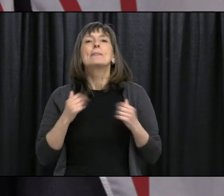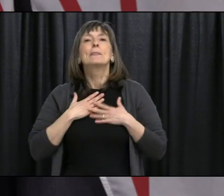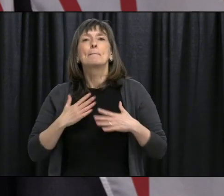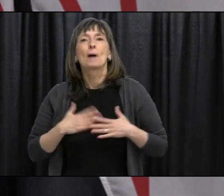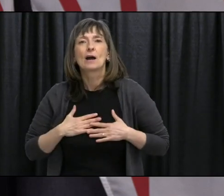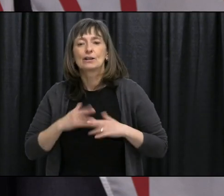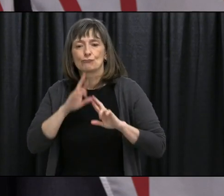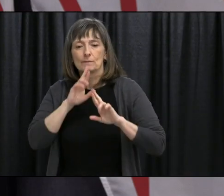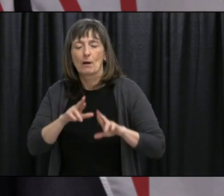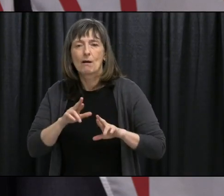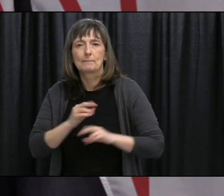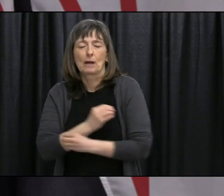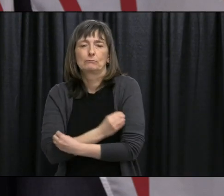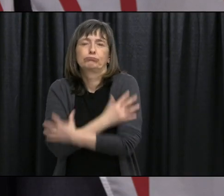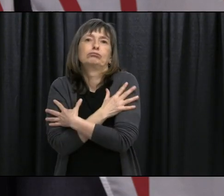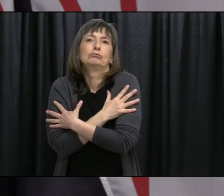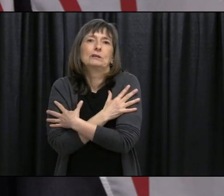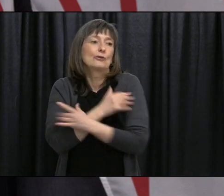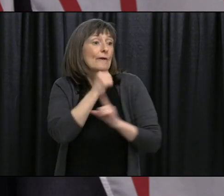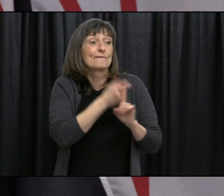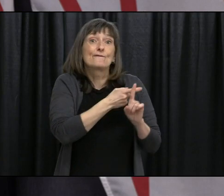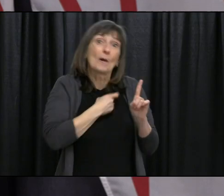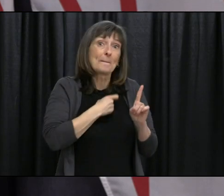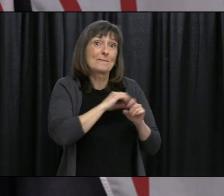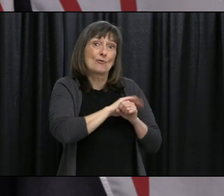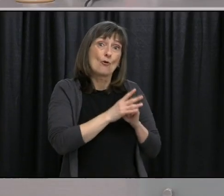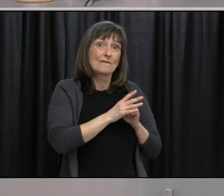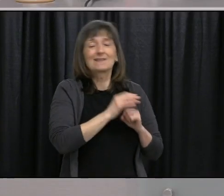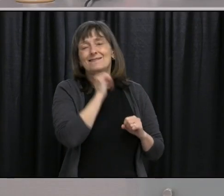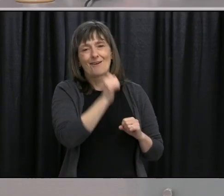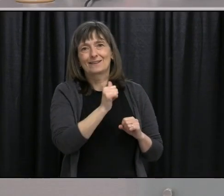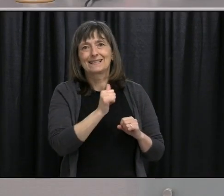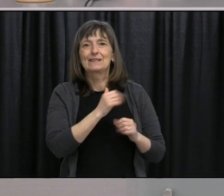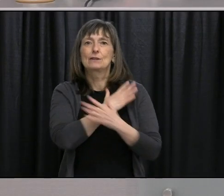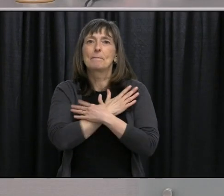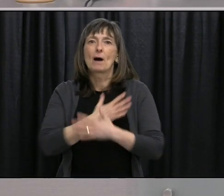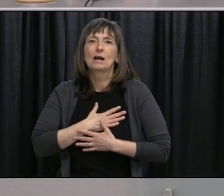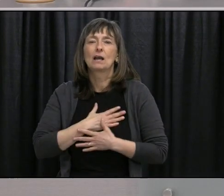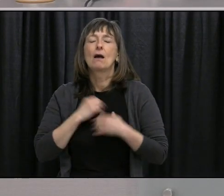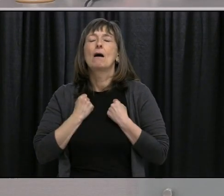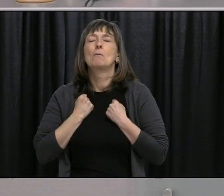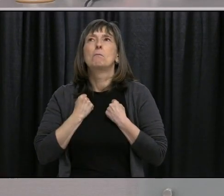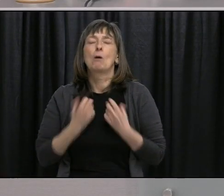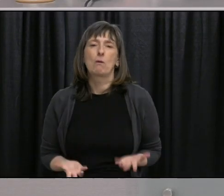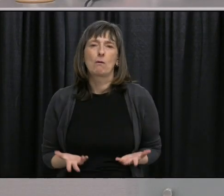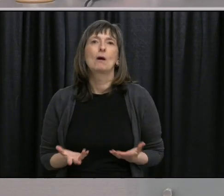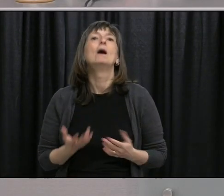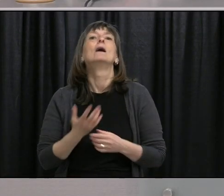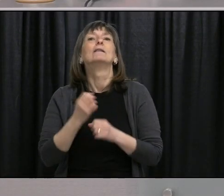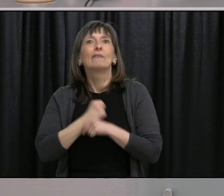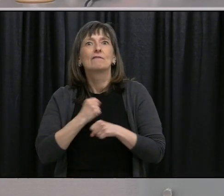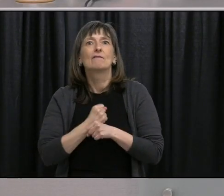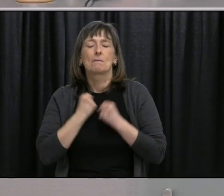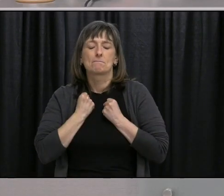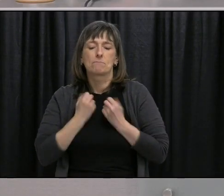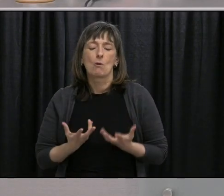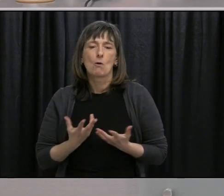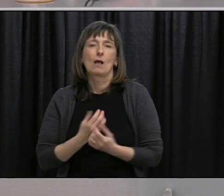of the virus. Thank you. And our final question today is from?